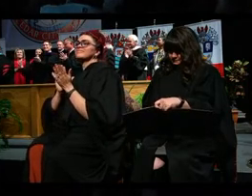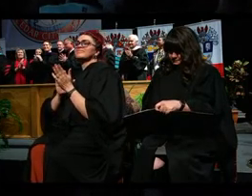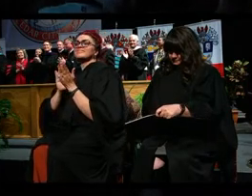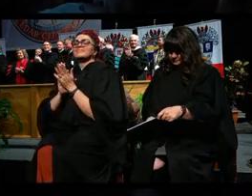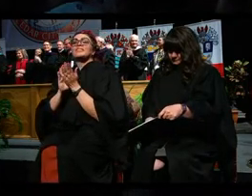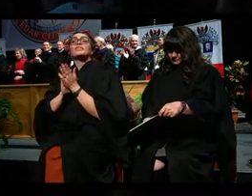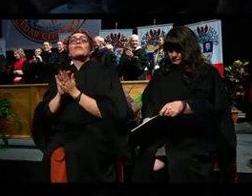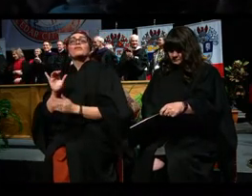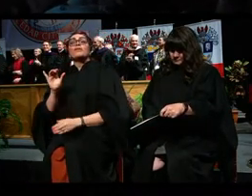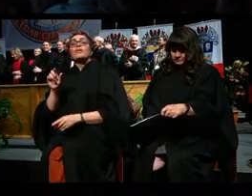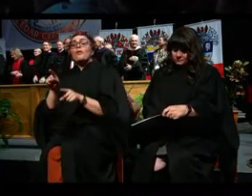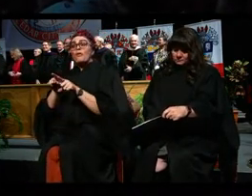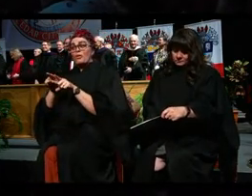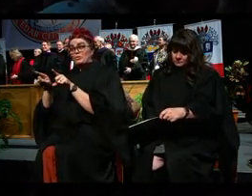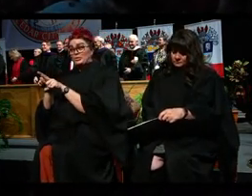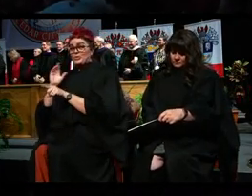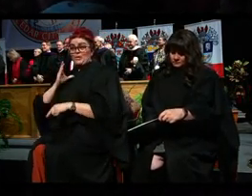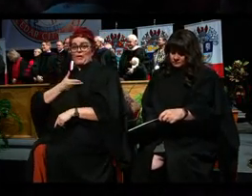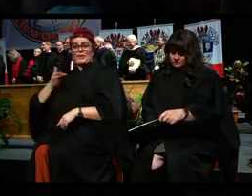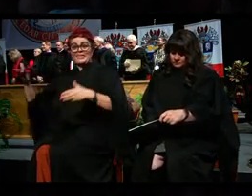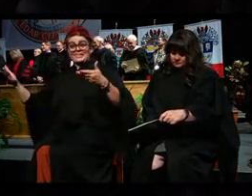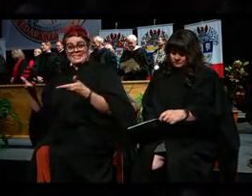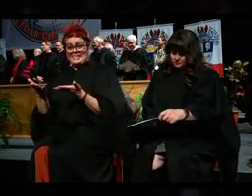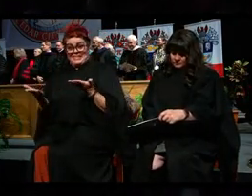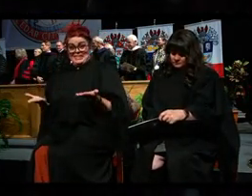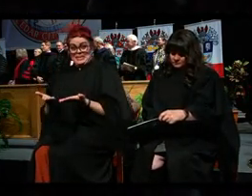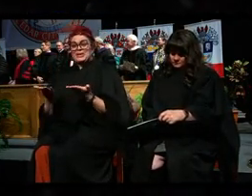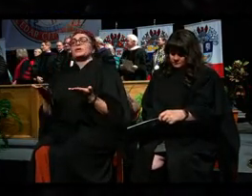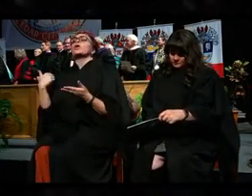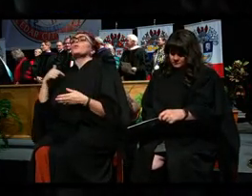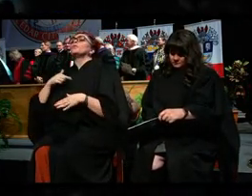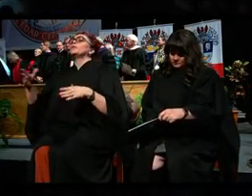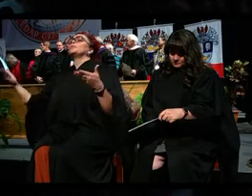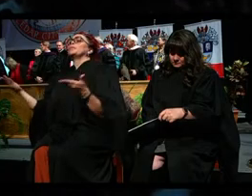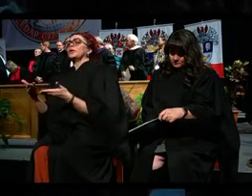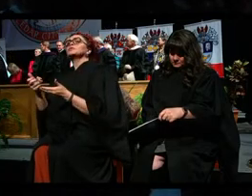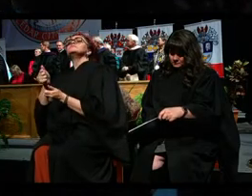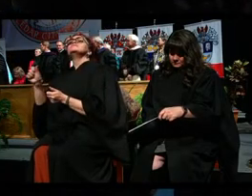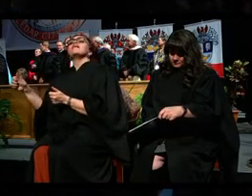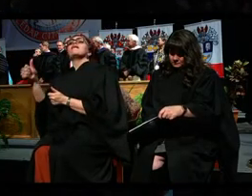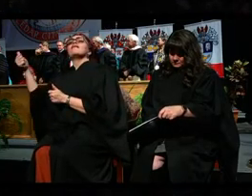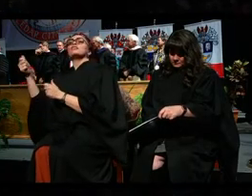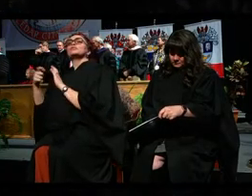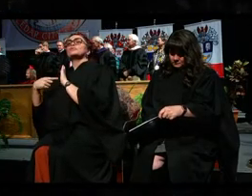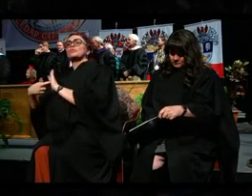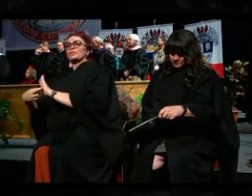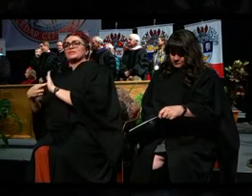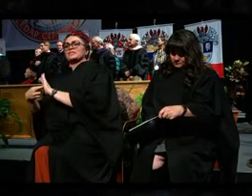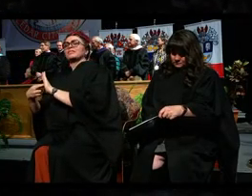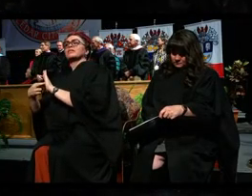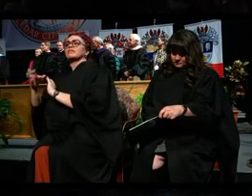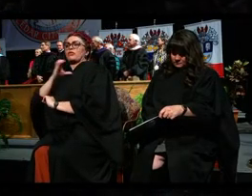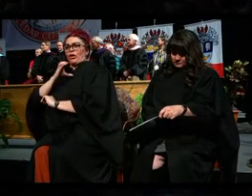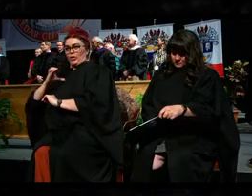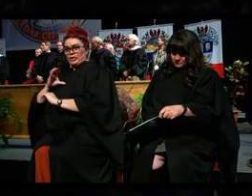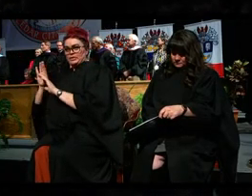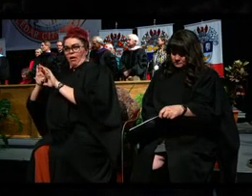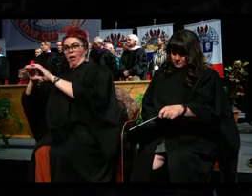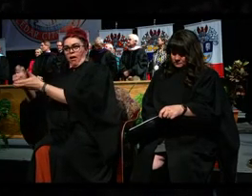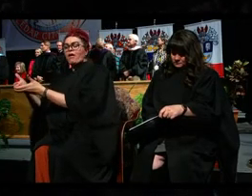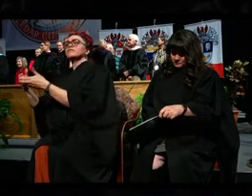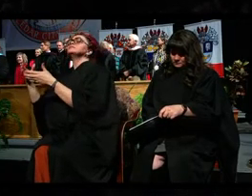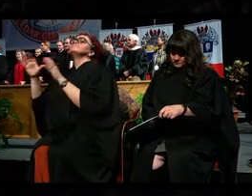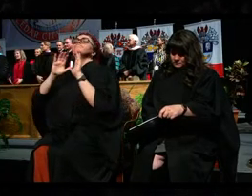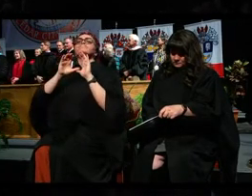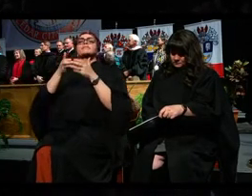In addition to our platform guests, we are pleased to welcome and recognize representatives from Utah's congressional offices, members of the Utah